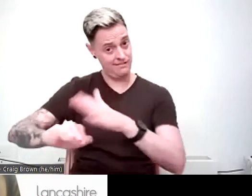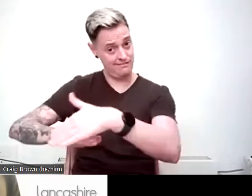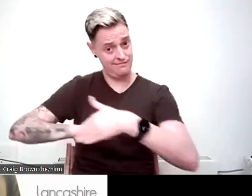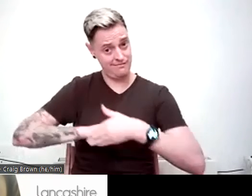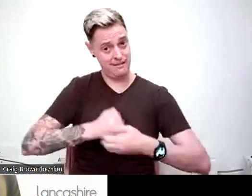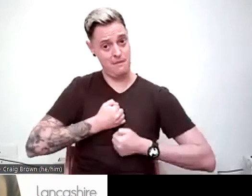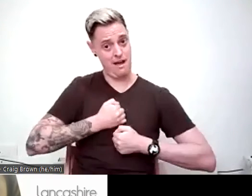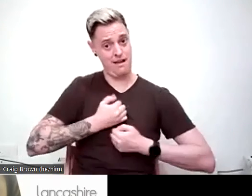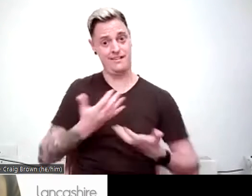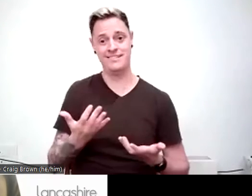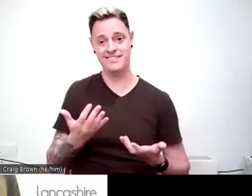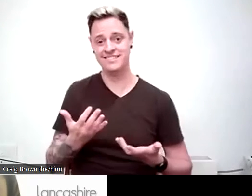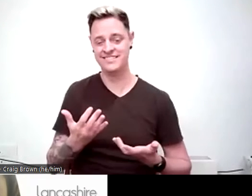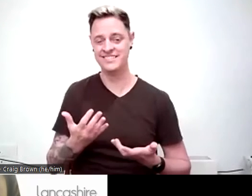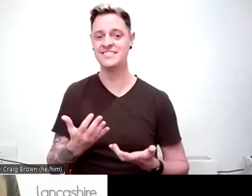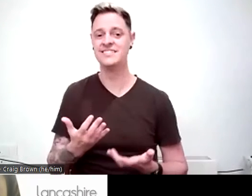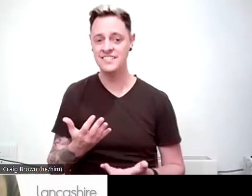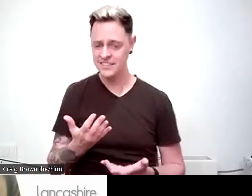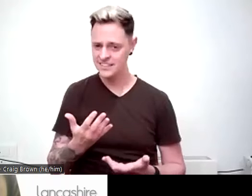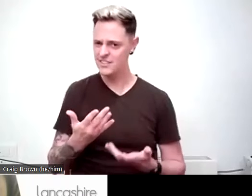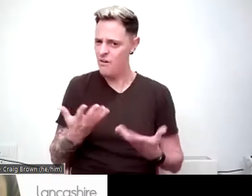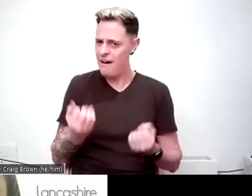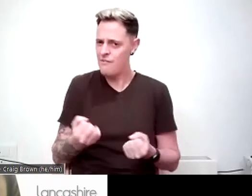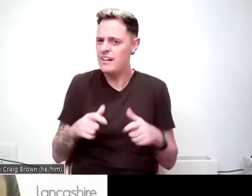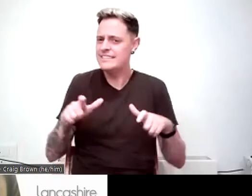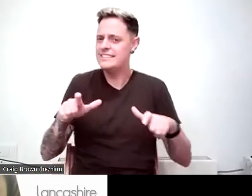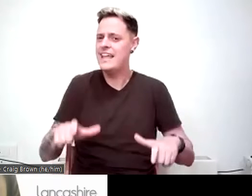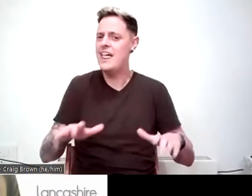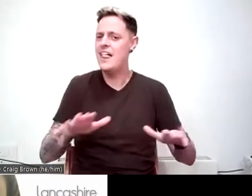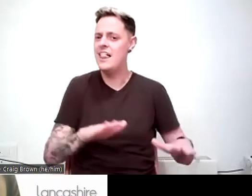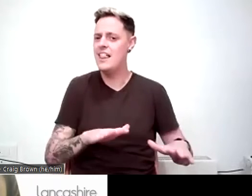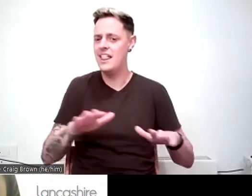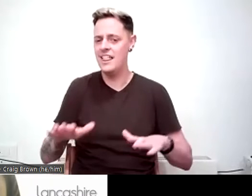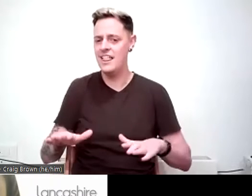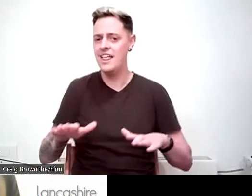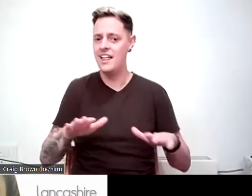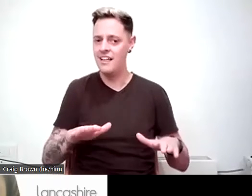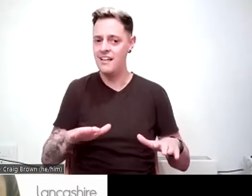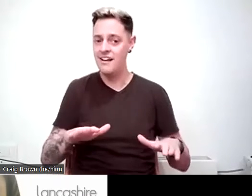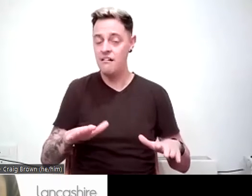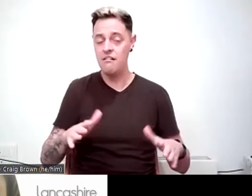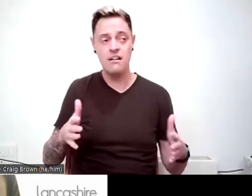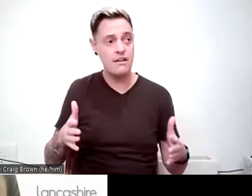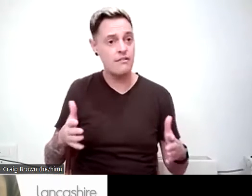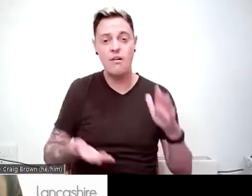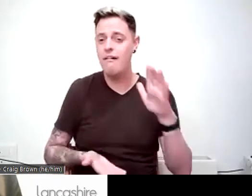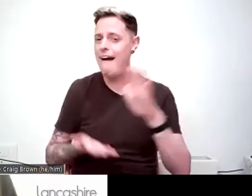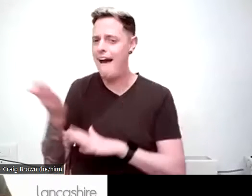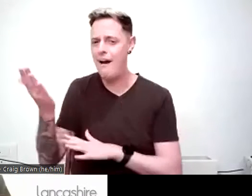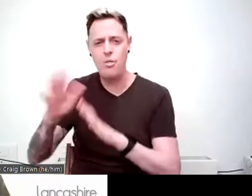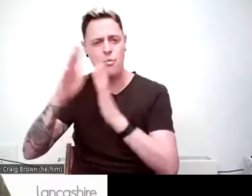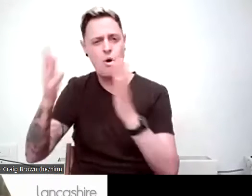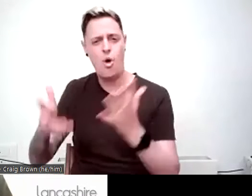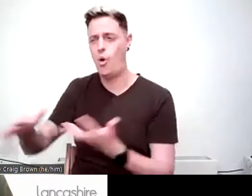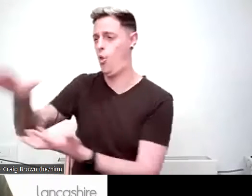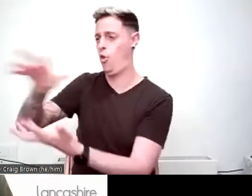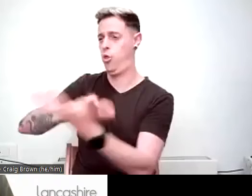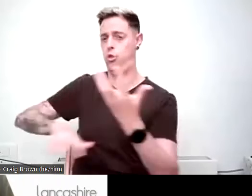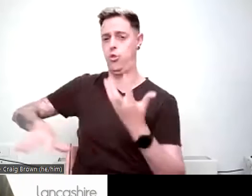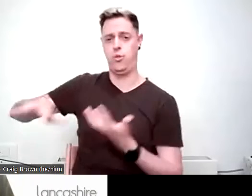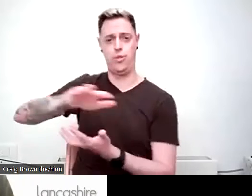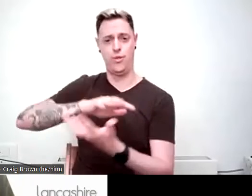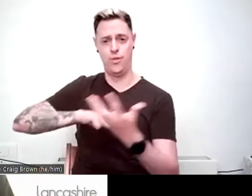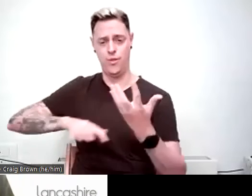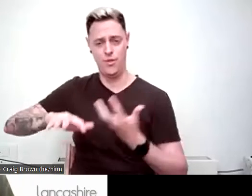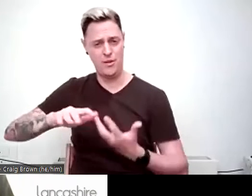that place of stillness. And when you are out in the world and it's chaotic and it can get a bit scary, you know